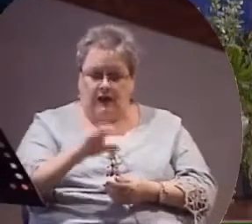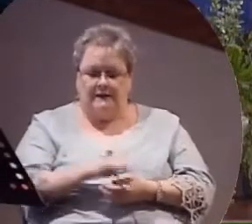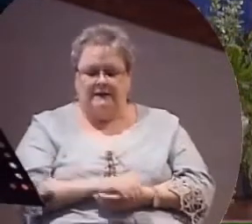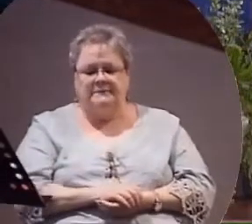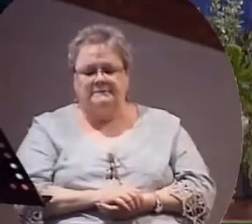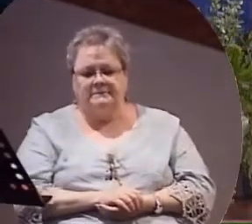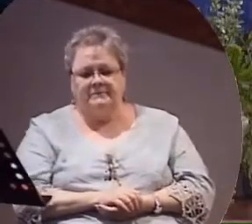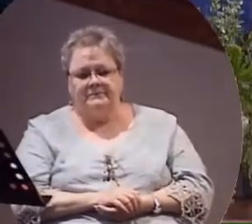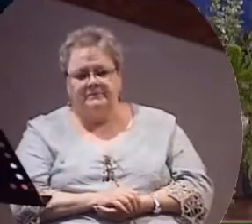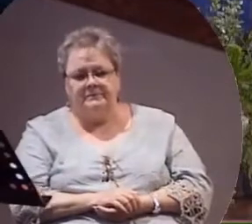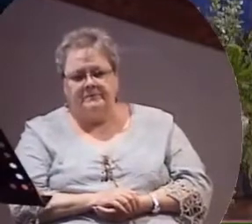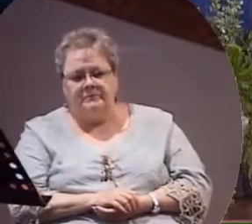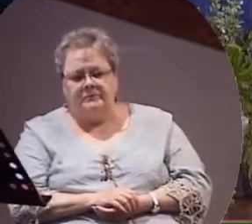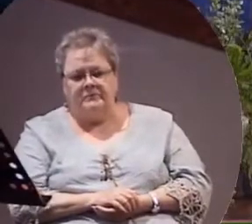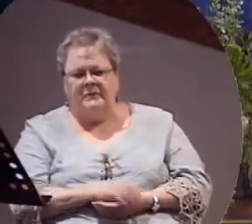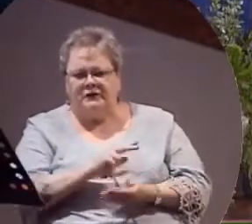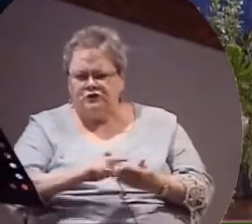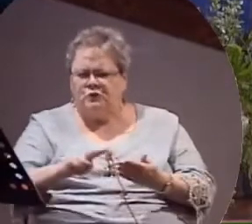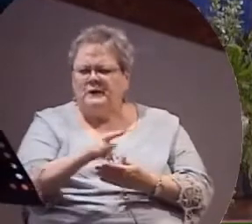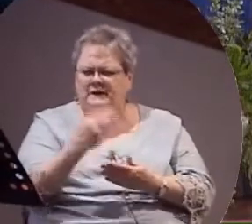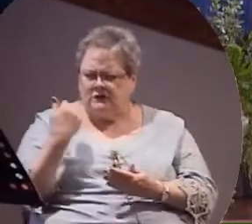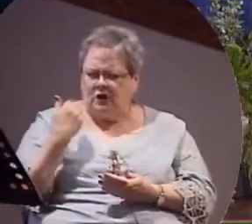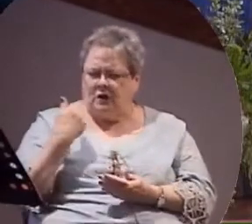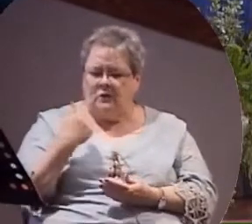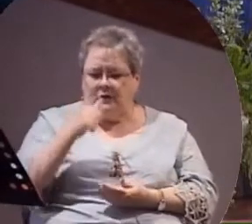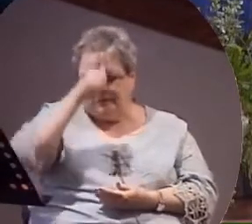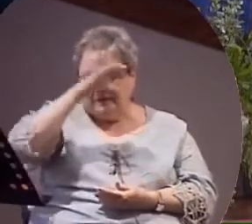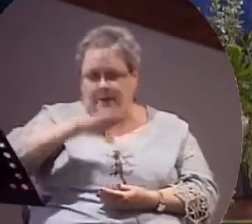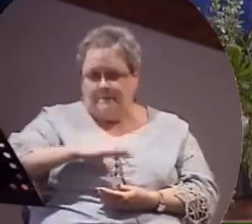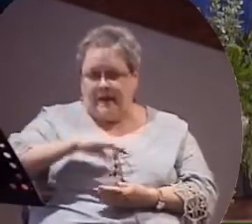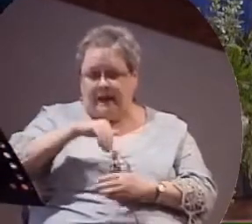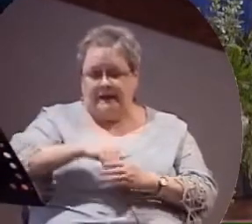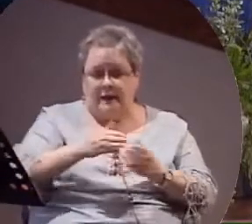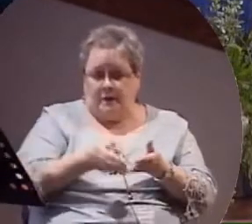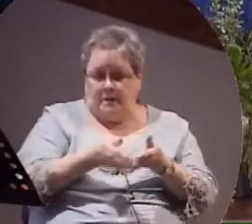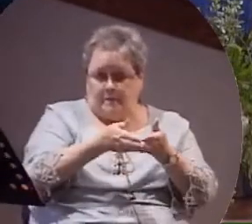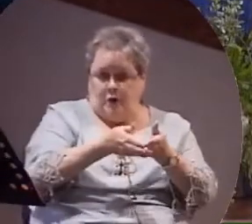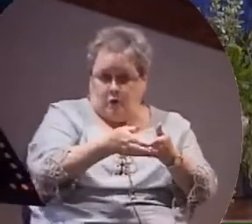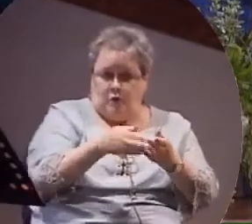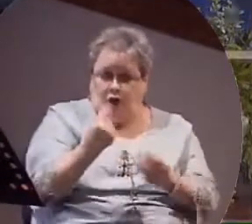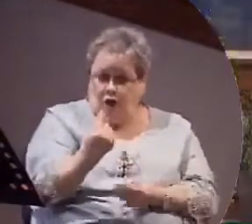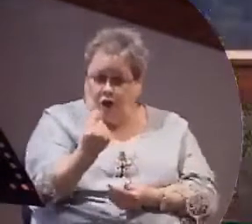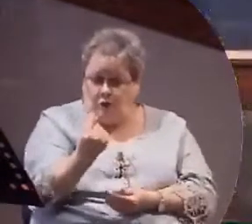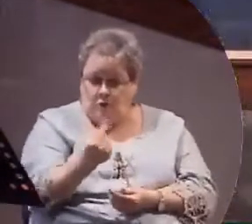Banks, just a couple of weeks ago, this man, he was out on a boat by himself,